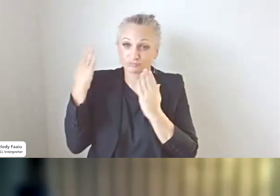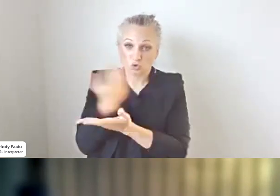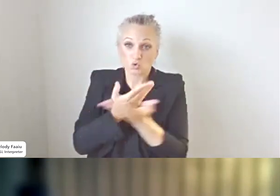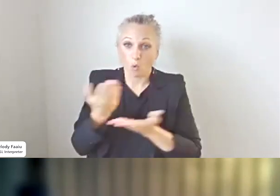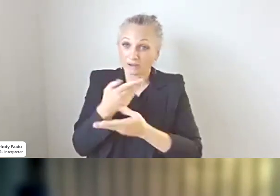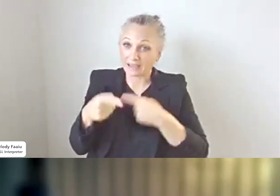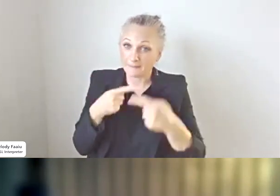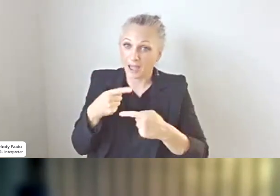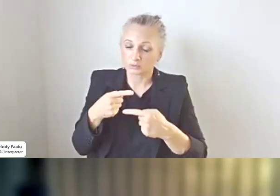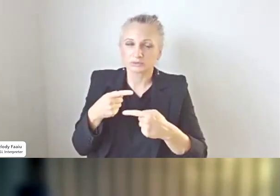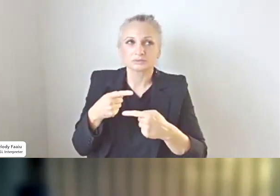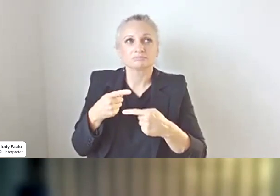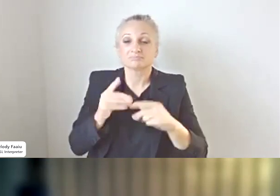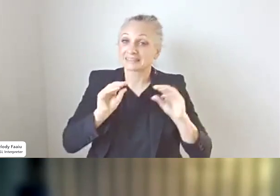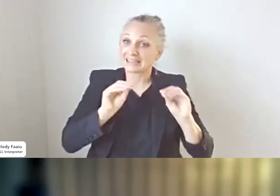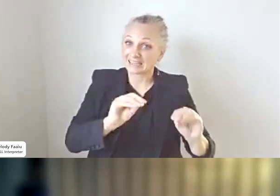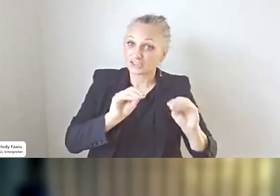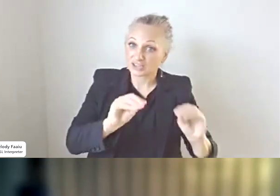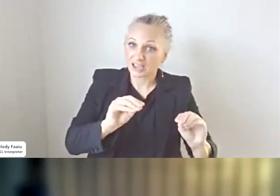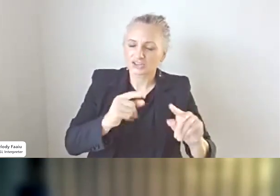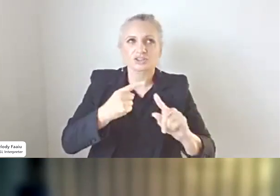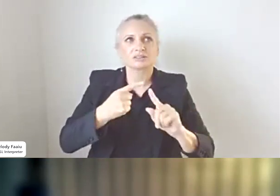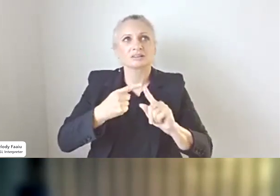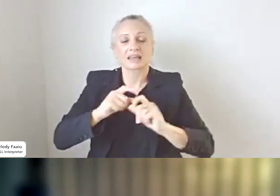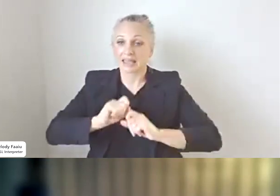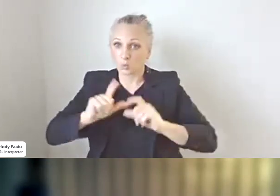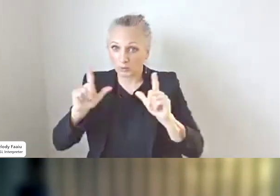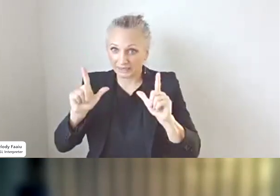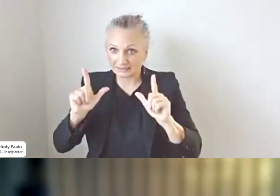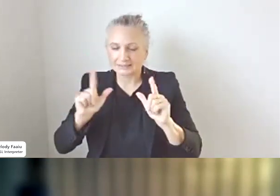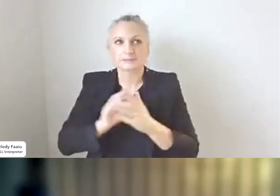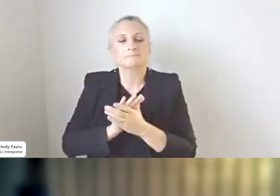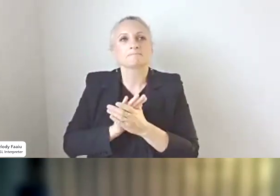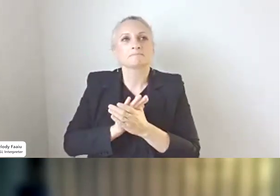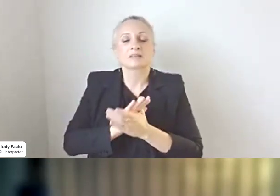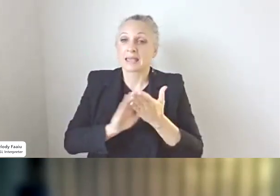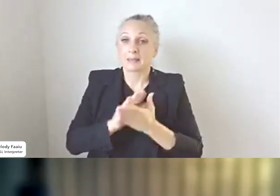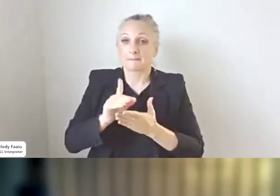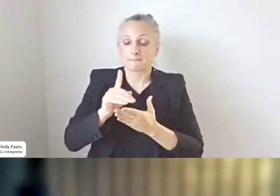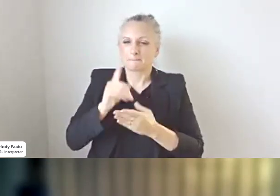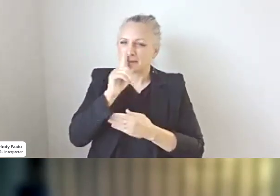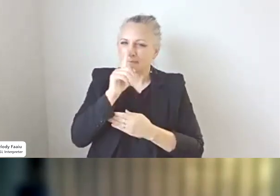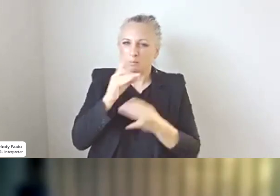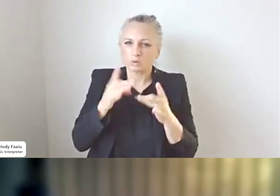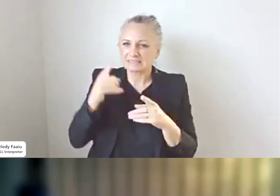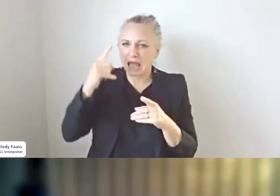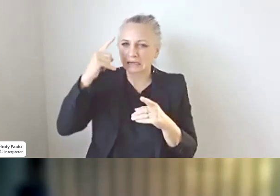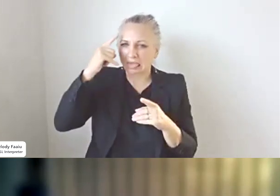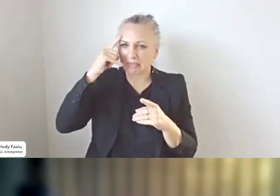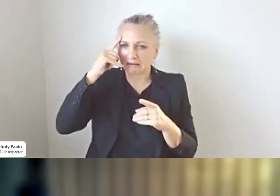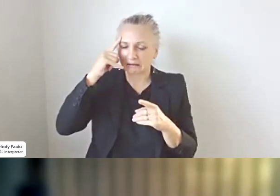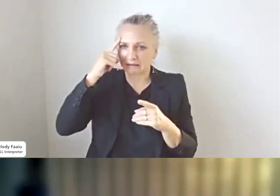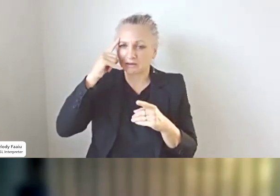people think about experiences over and above themselves, which kind of raises